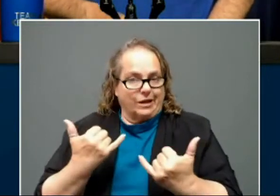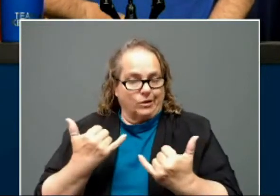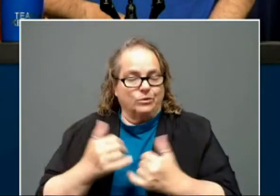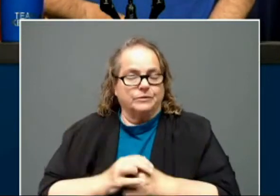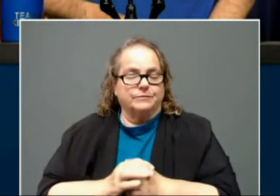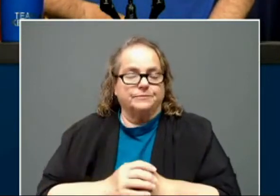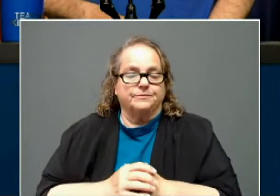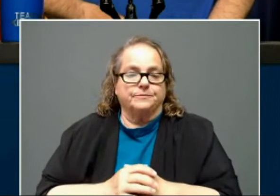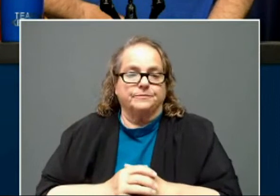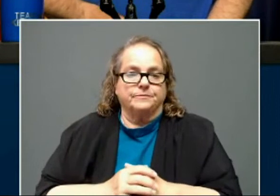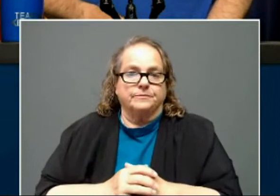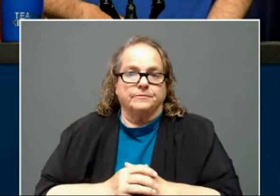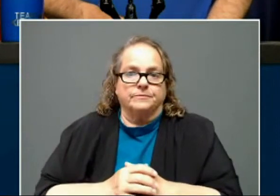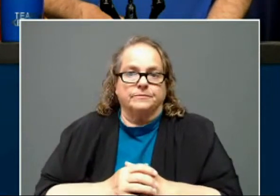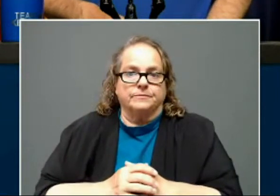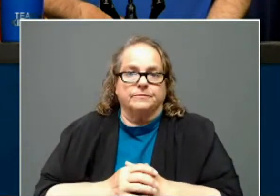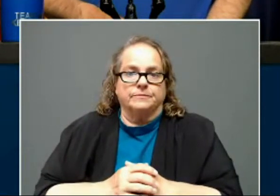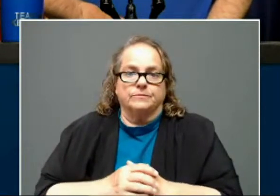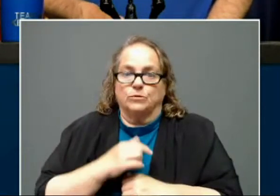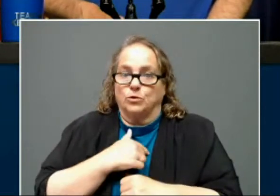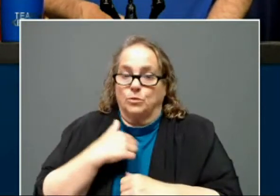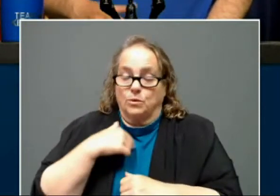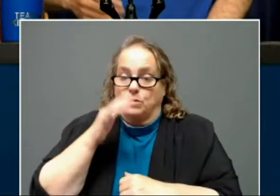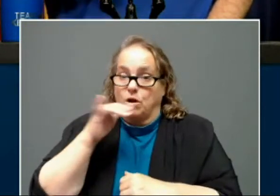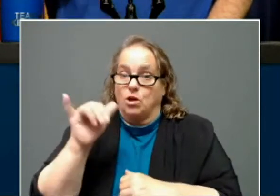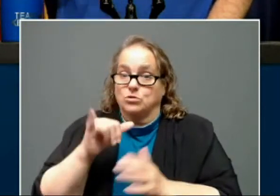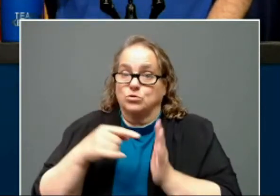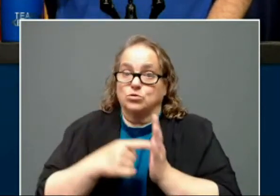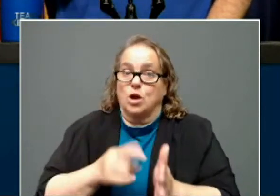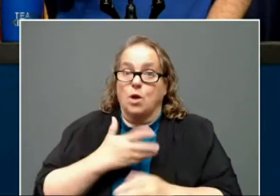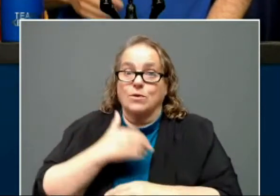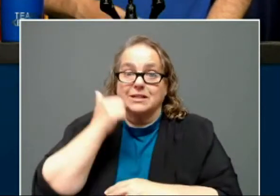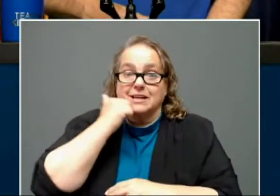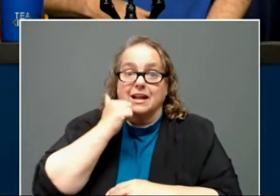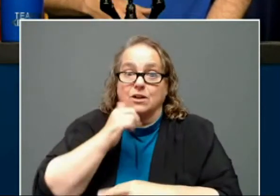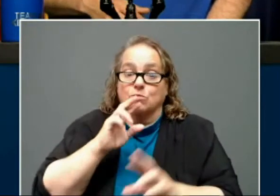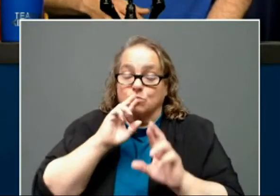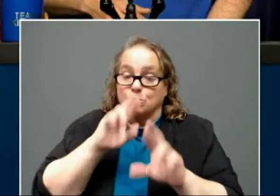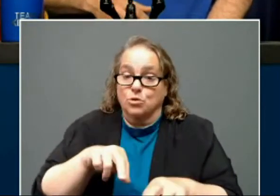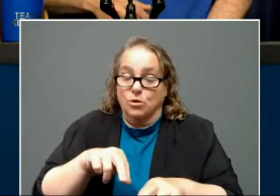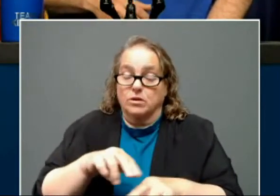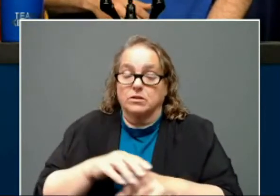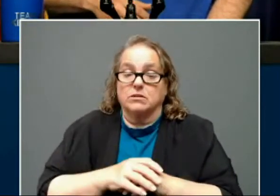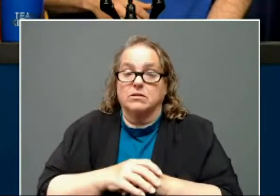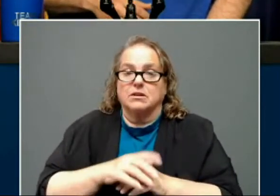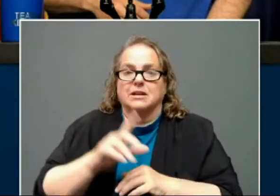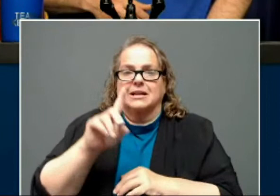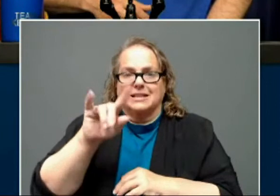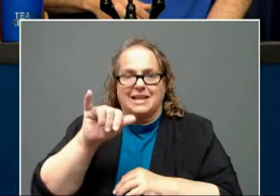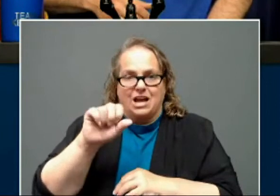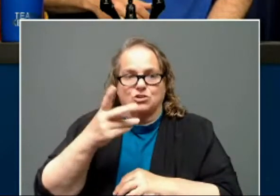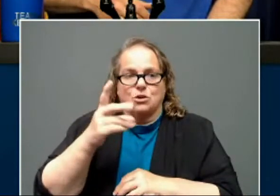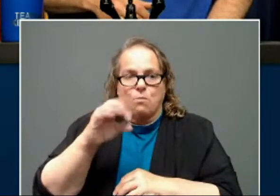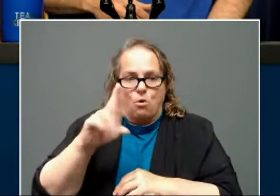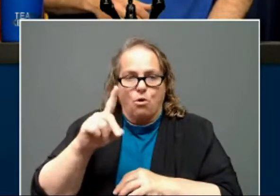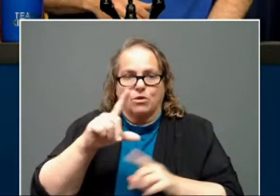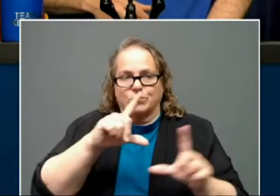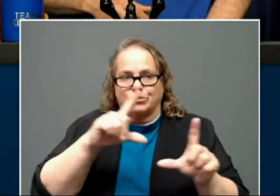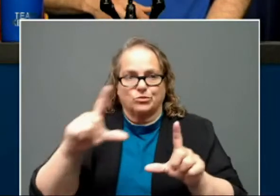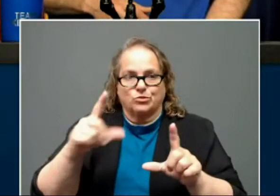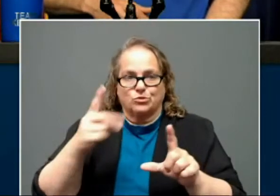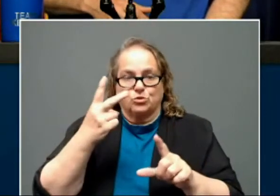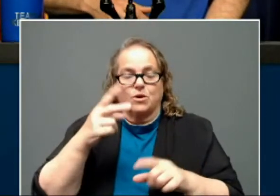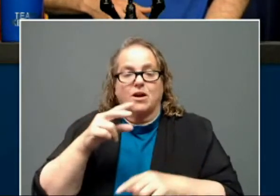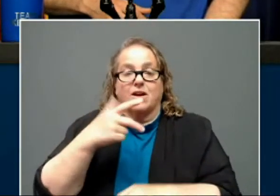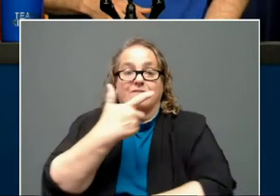also going to be showing on our daily report, and there'll be a dashboard too, vaccination percentage by county.